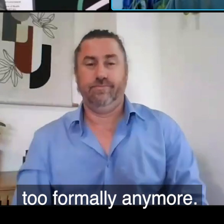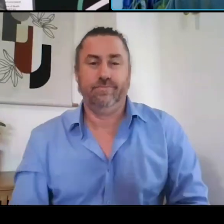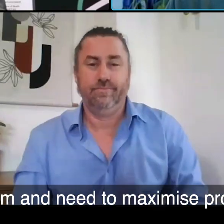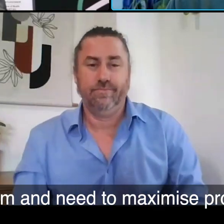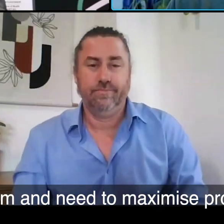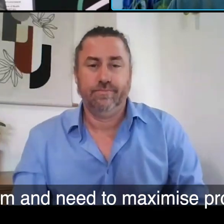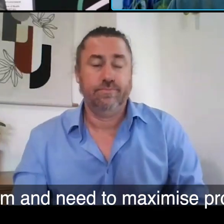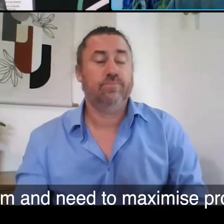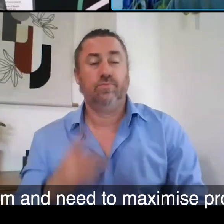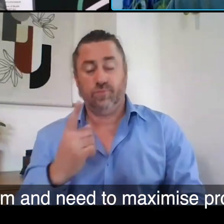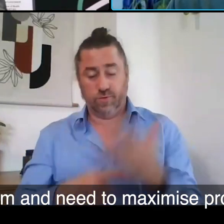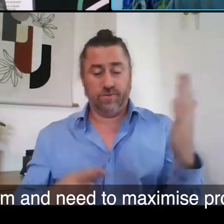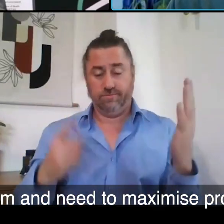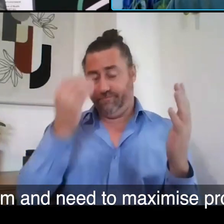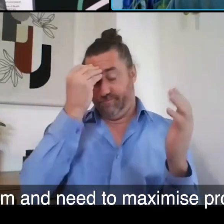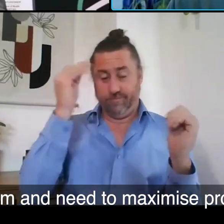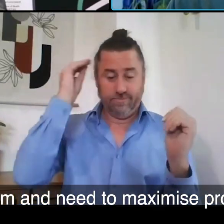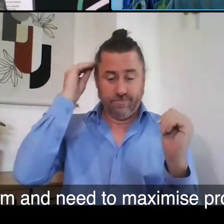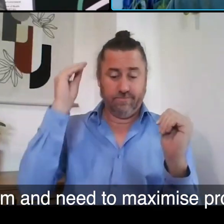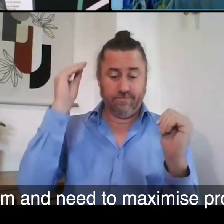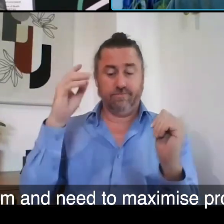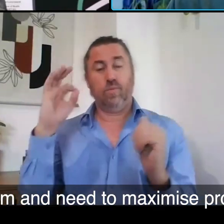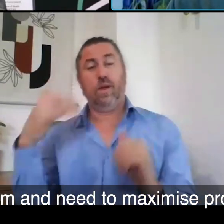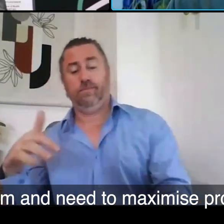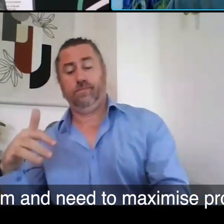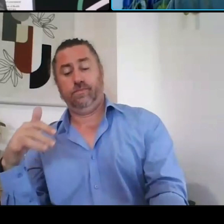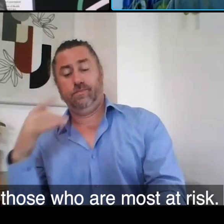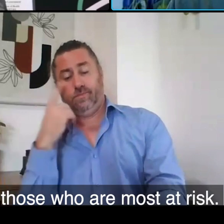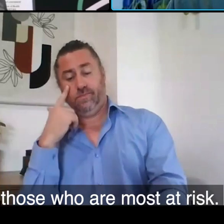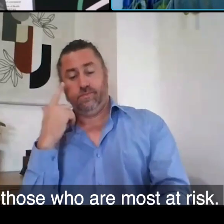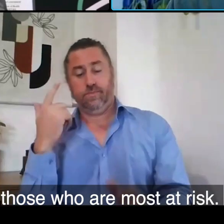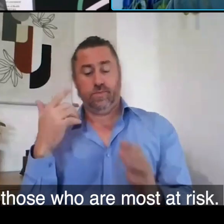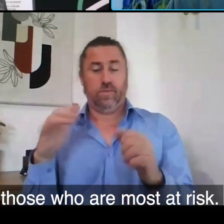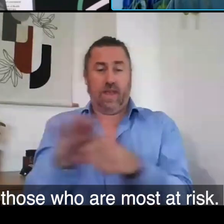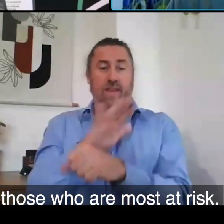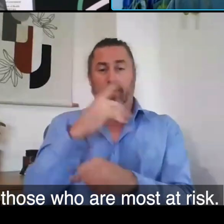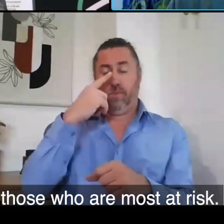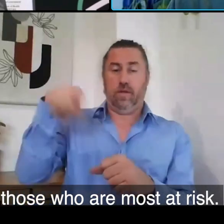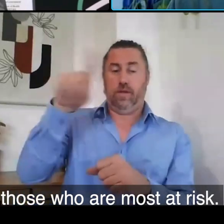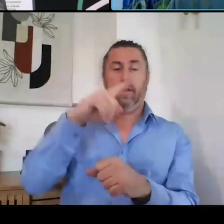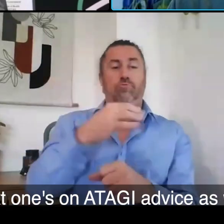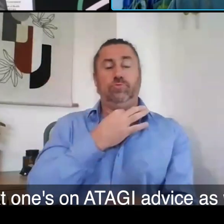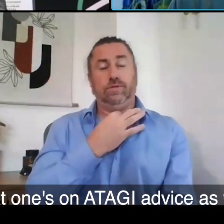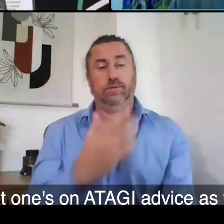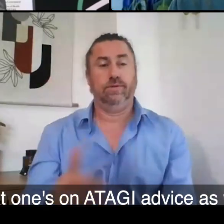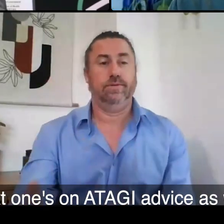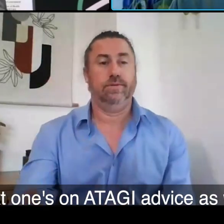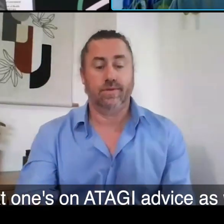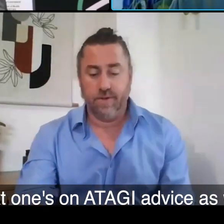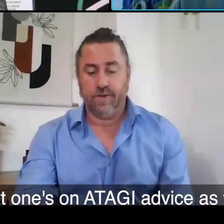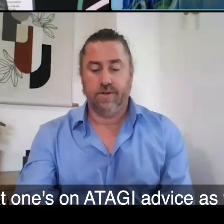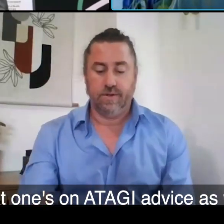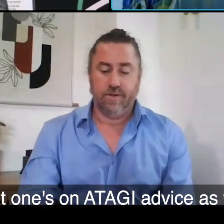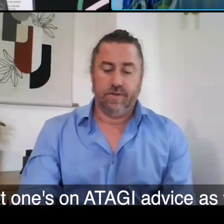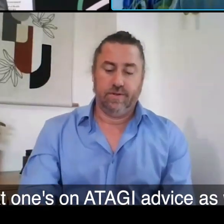formally anymore. Just no harm and need to maximise protection for those who are most at risk. Yeah. Great. Next